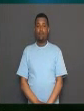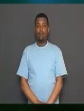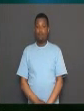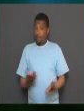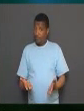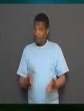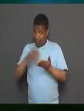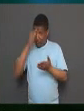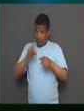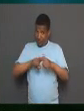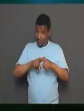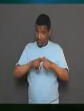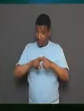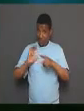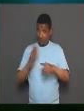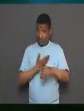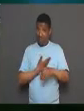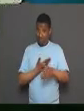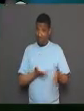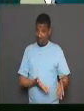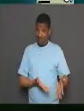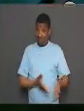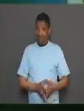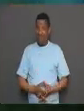Let's get back to our lesson.